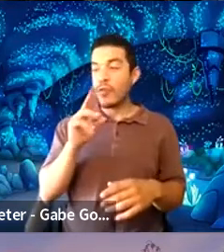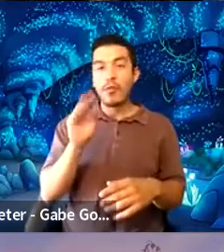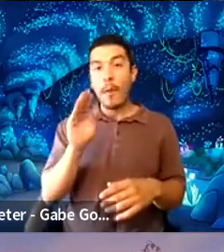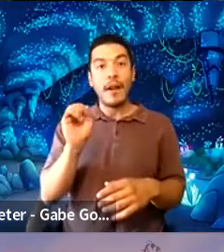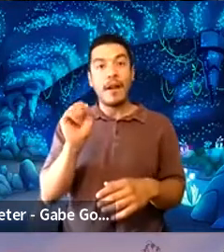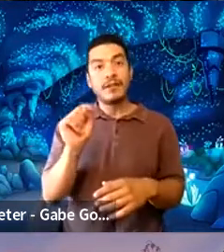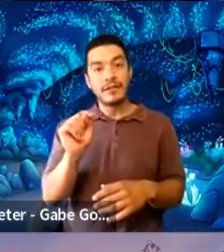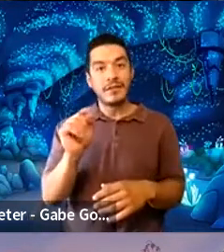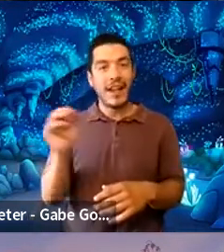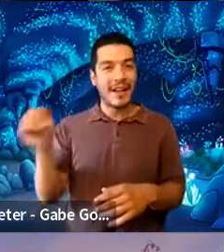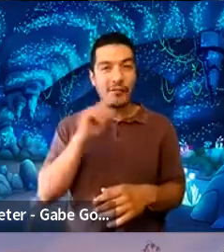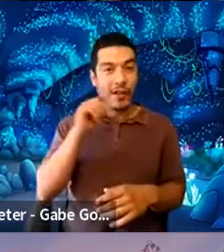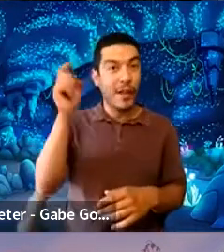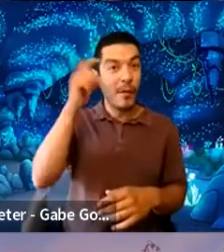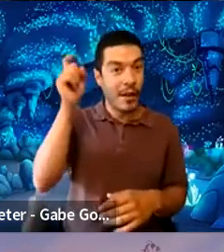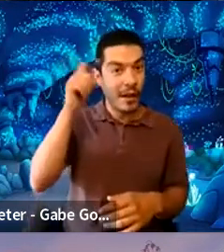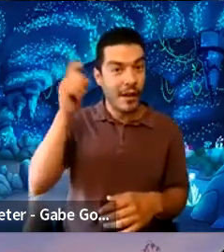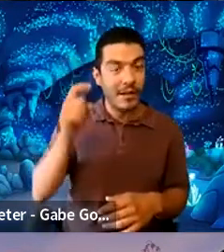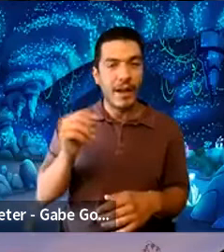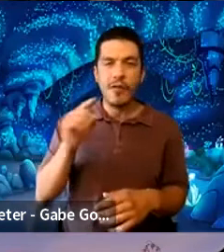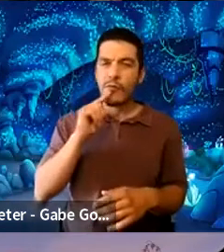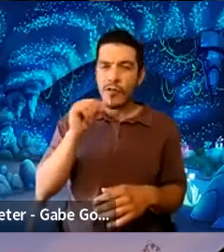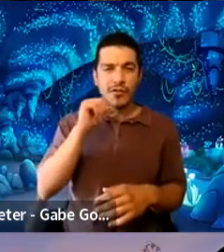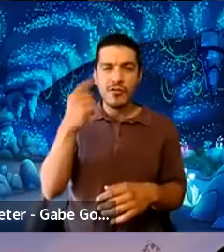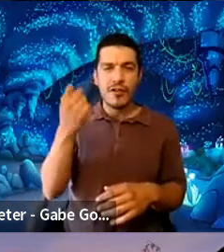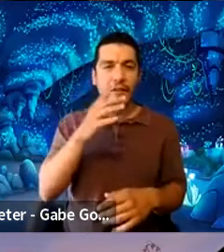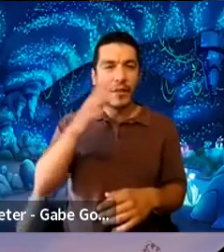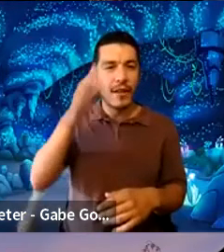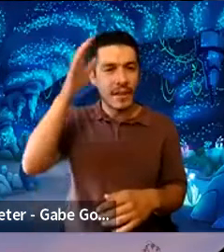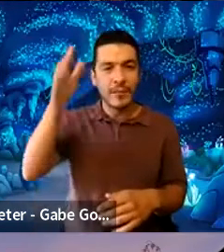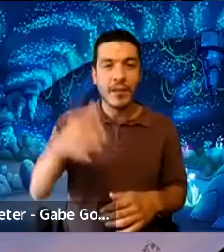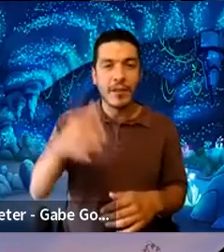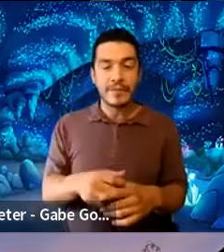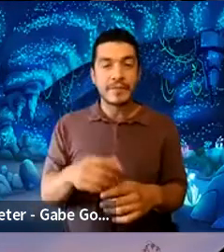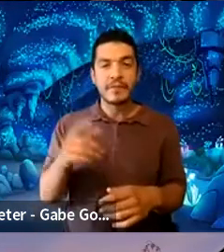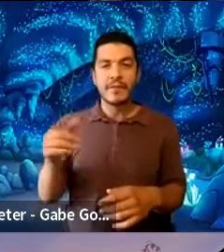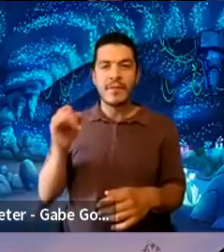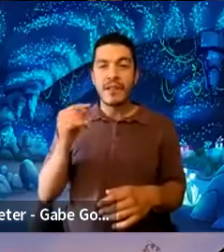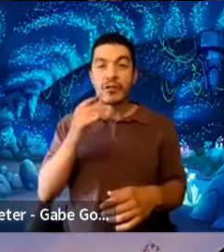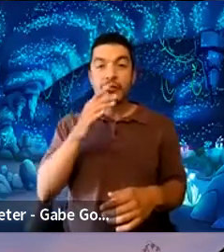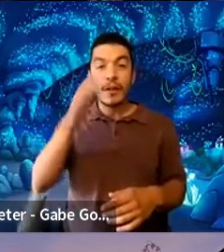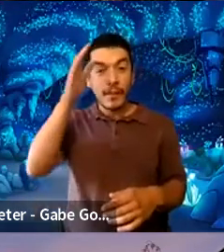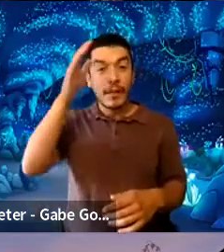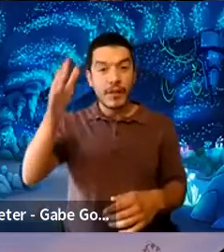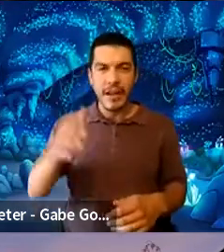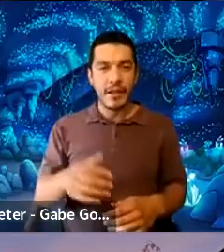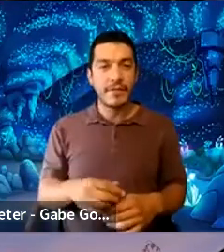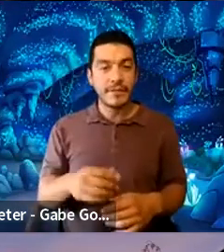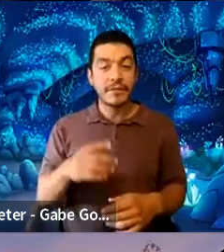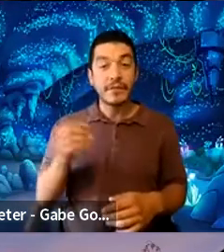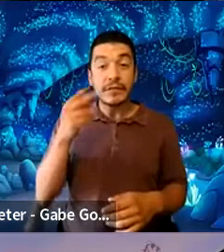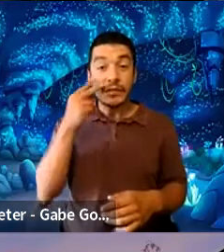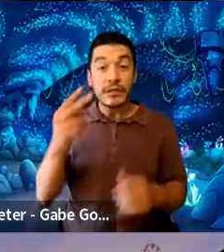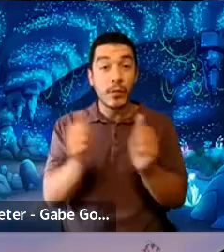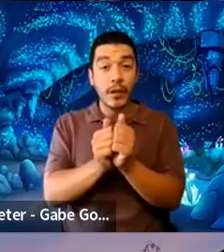were lively. And so it wasn't just the parents, but it was the grandparents and being seen